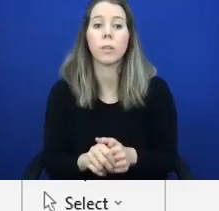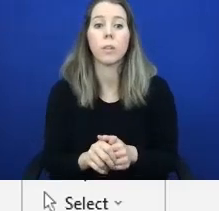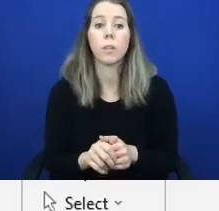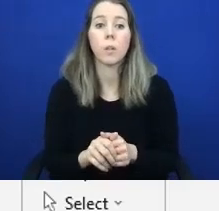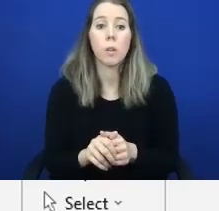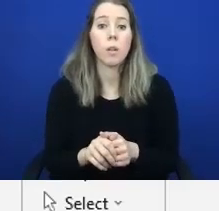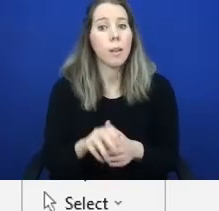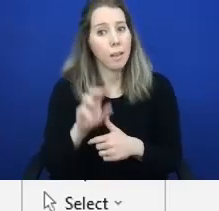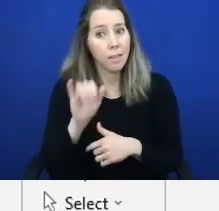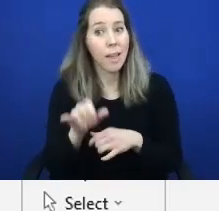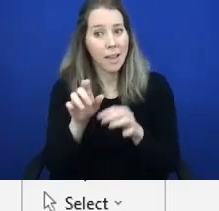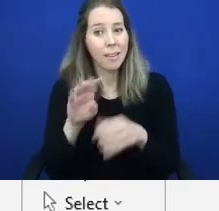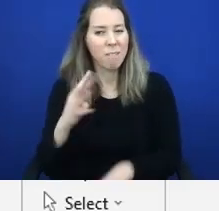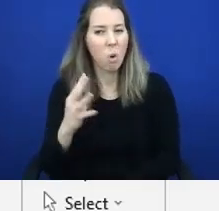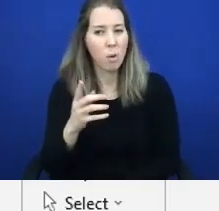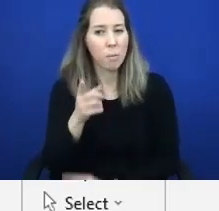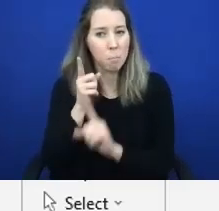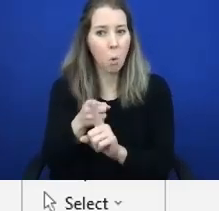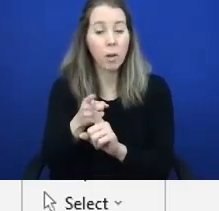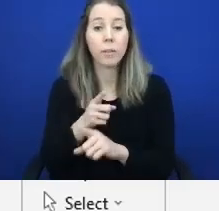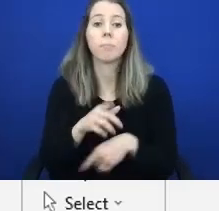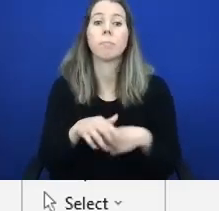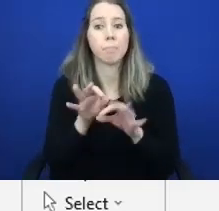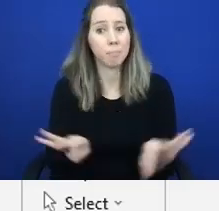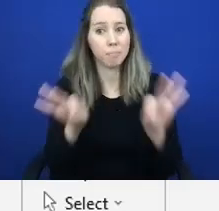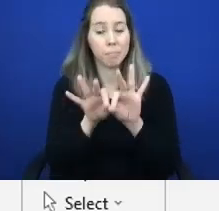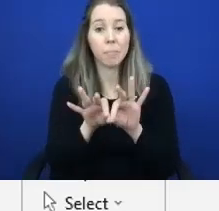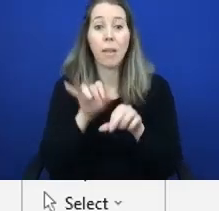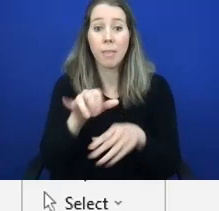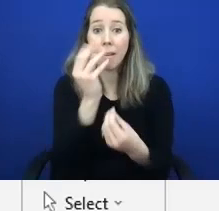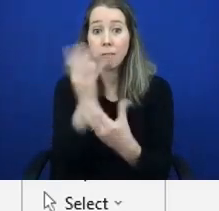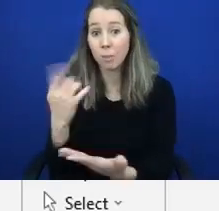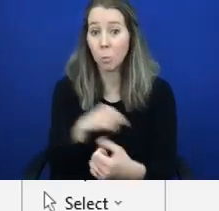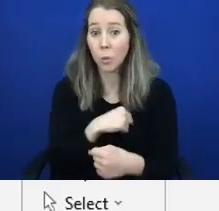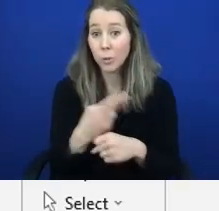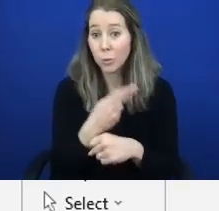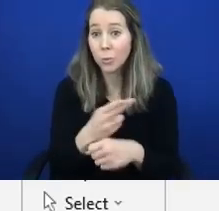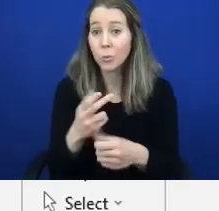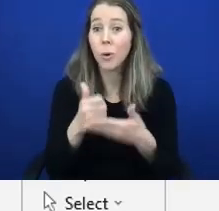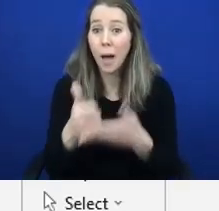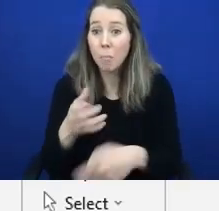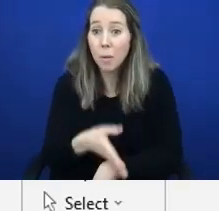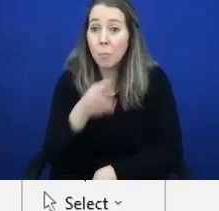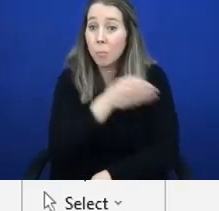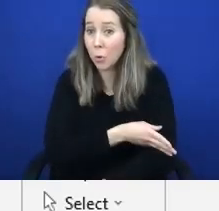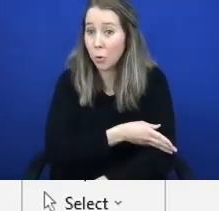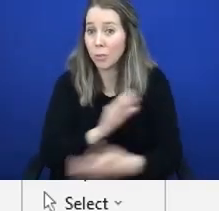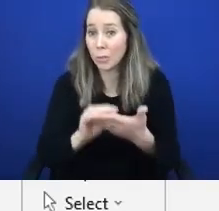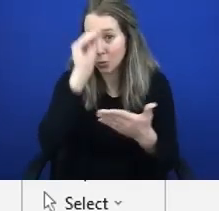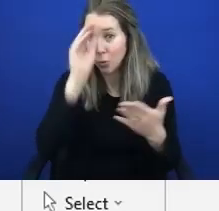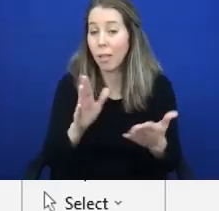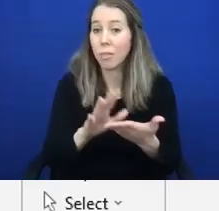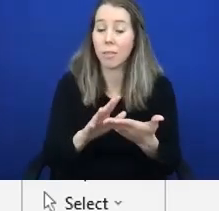all important 4th one, we utilize the information to improve student learning, perhaps to